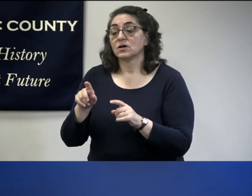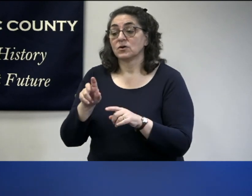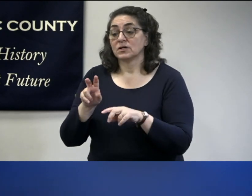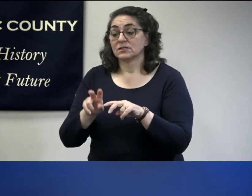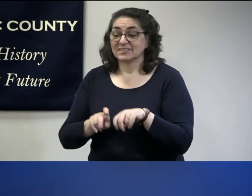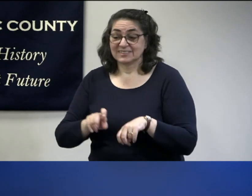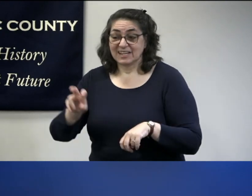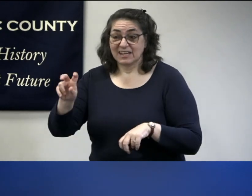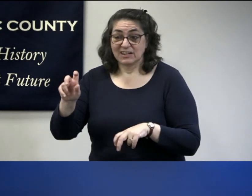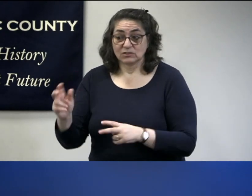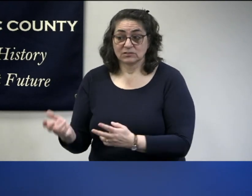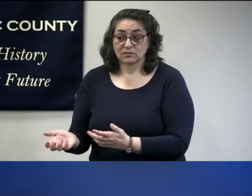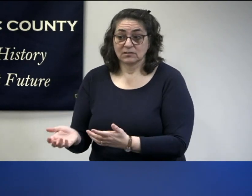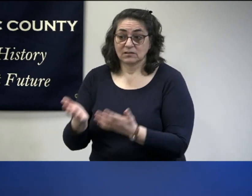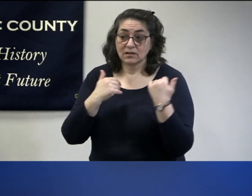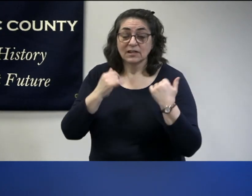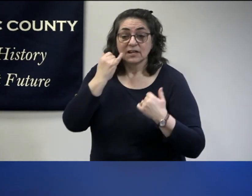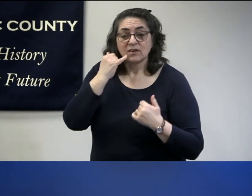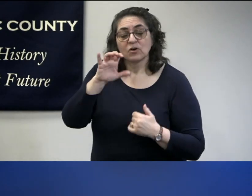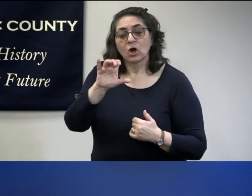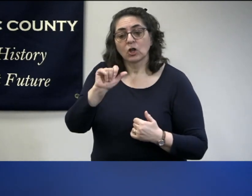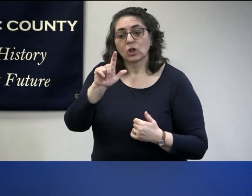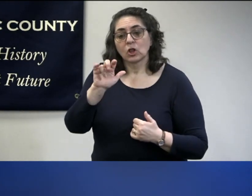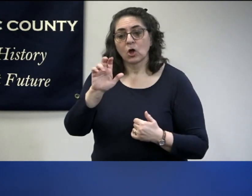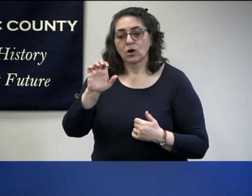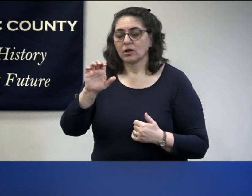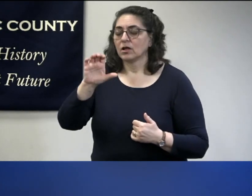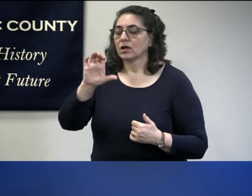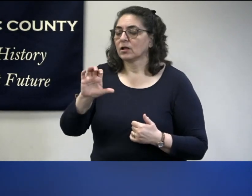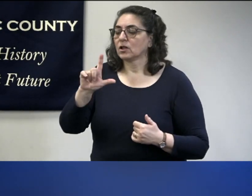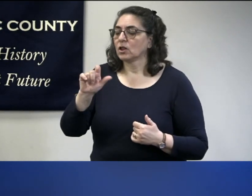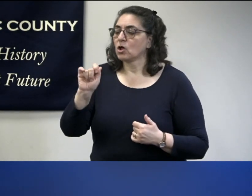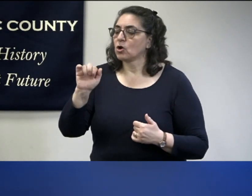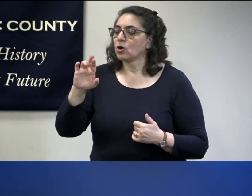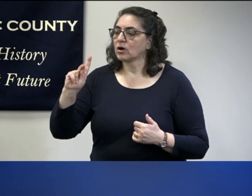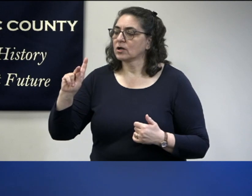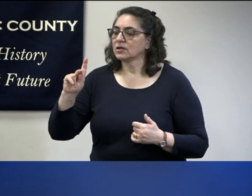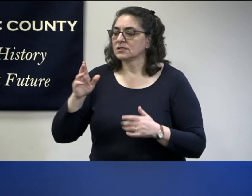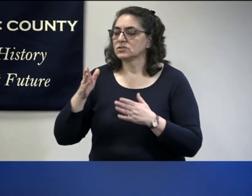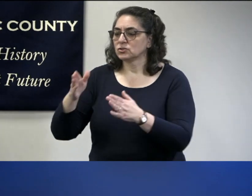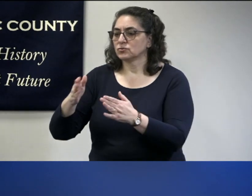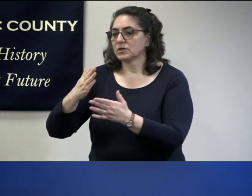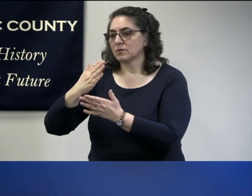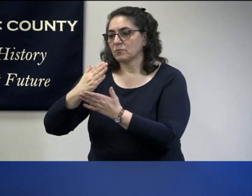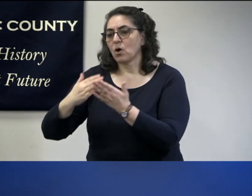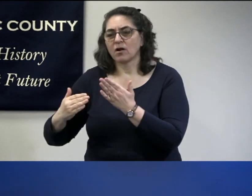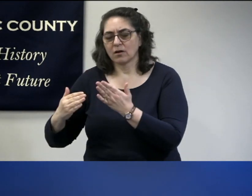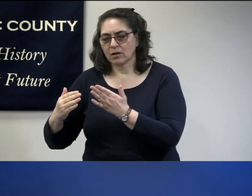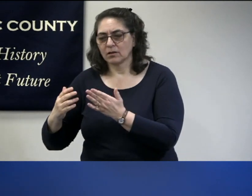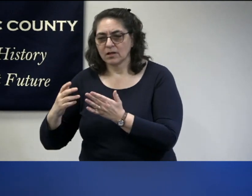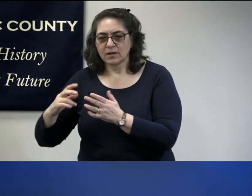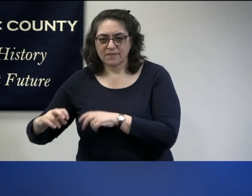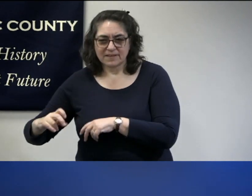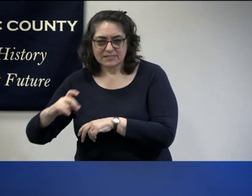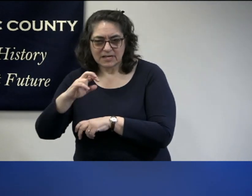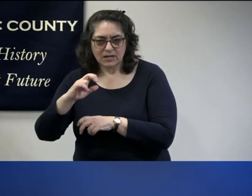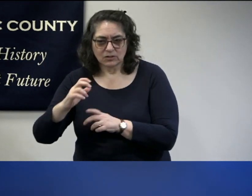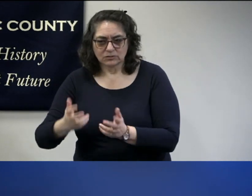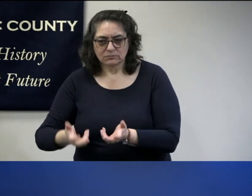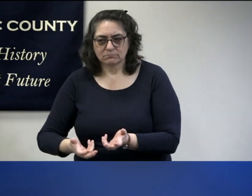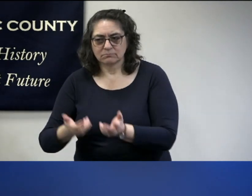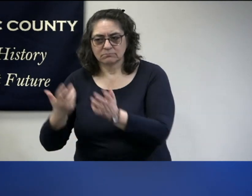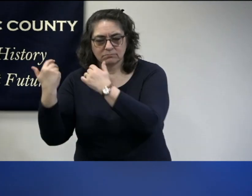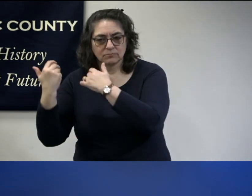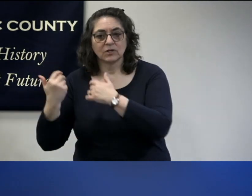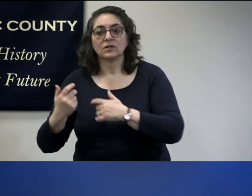on the Clark Street side, there's that sort of granite block. That will be gone, so the original portico and